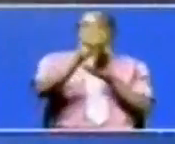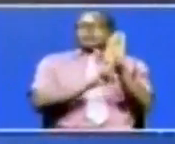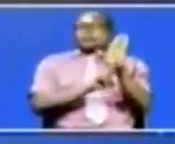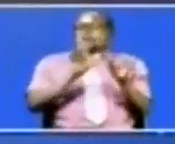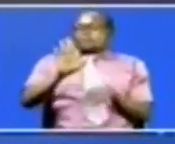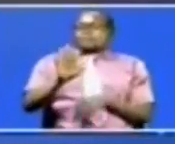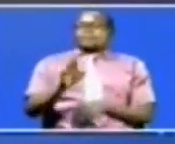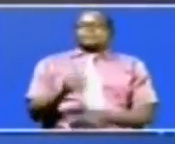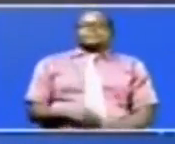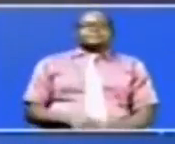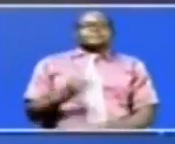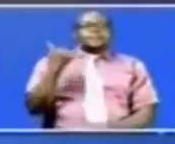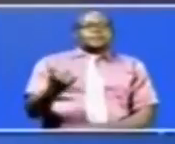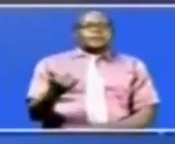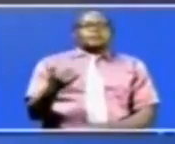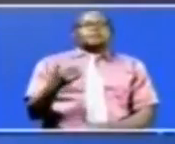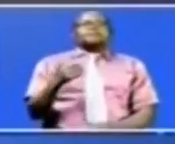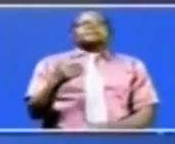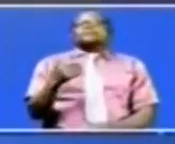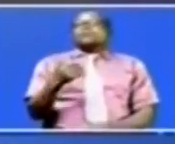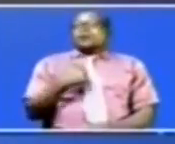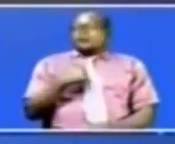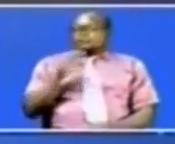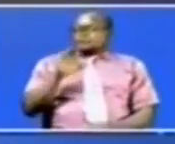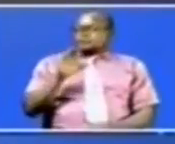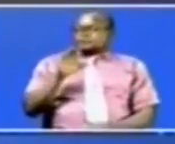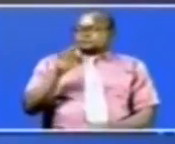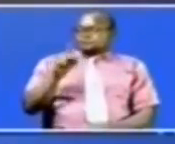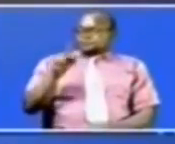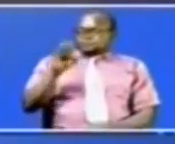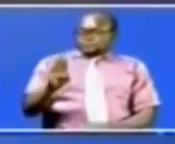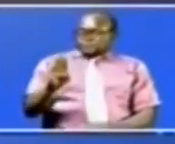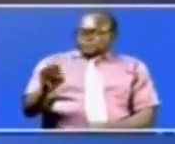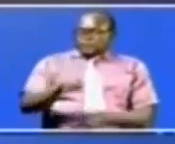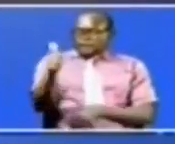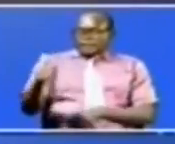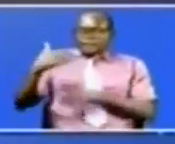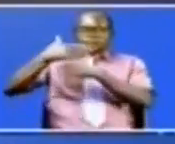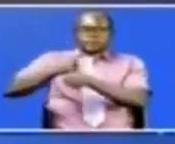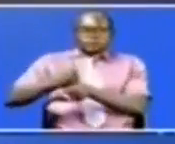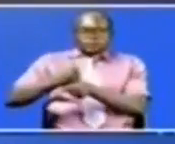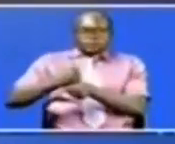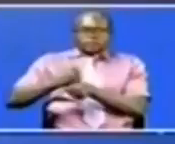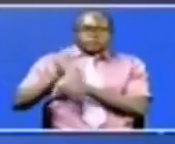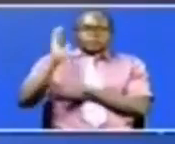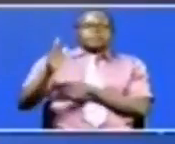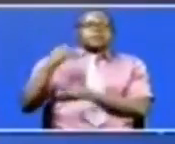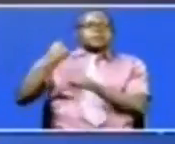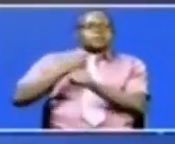We now, KTAC, and ourselves as the central bank and other stakeholders, will